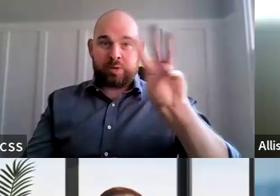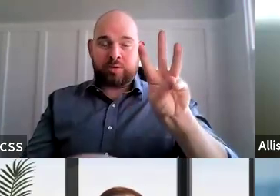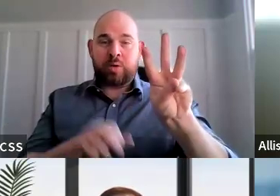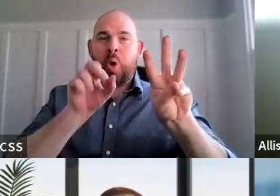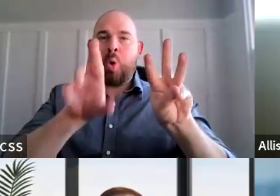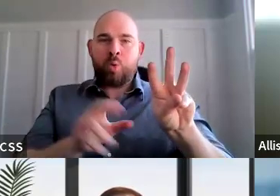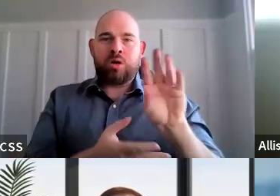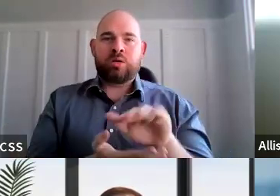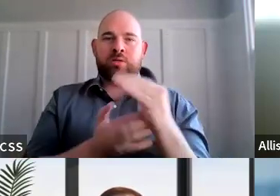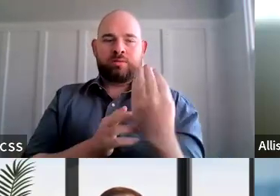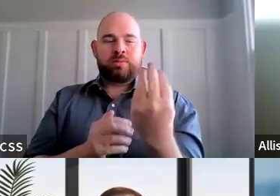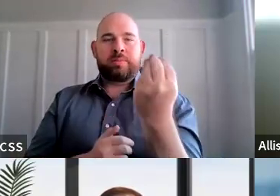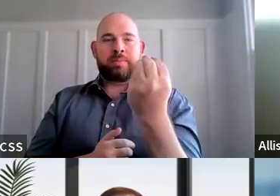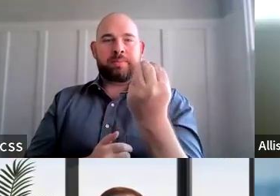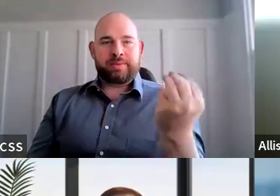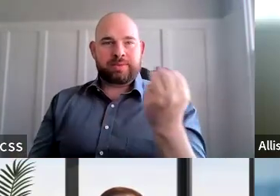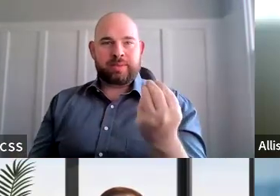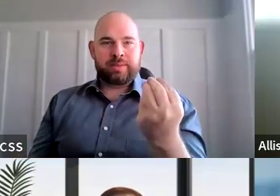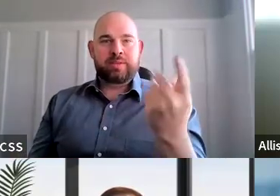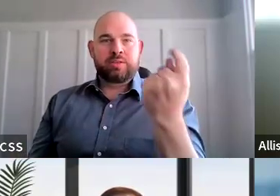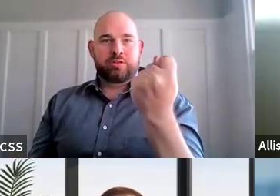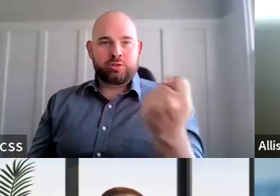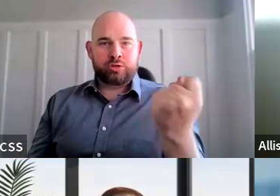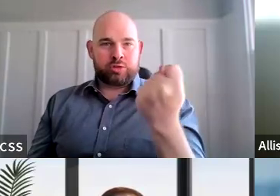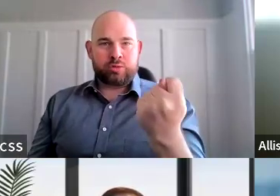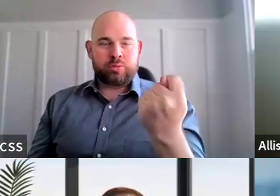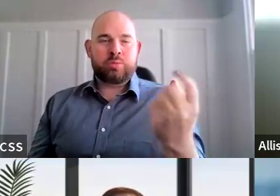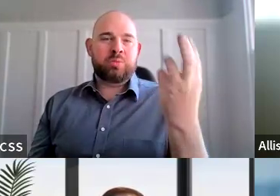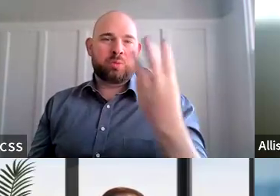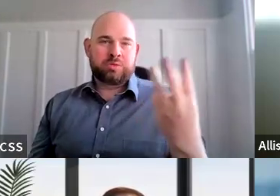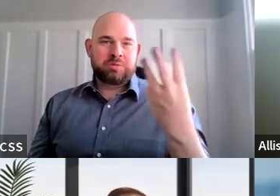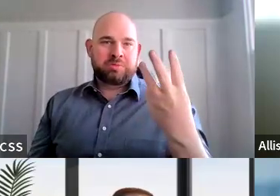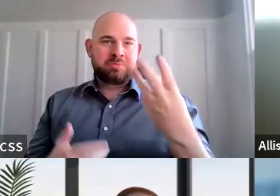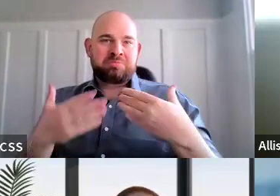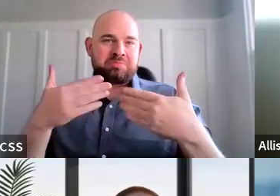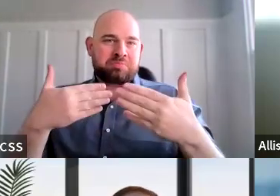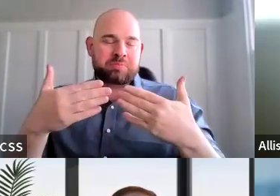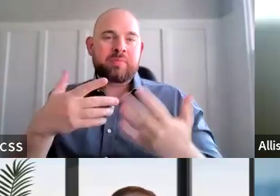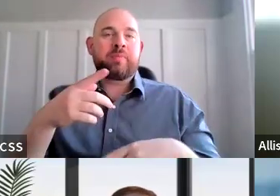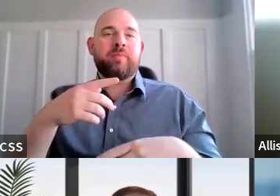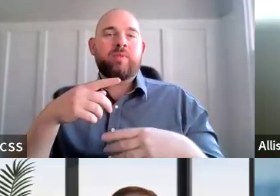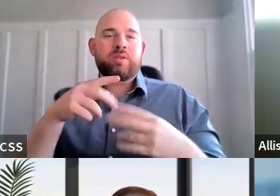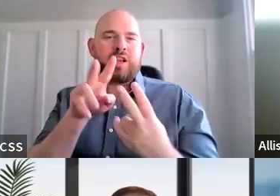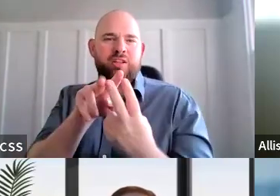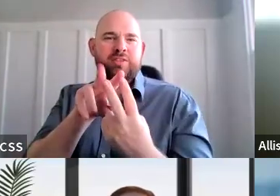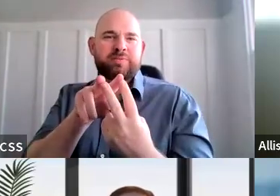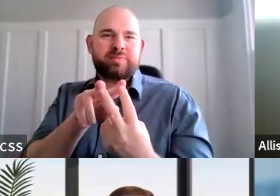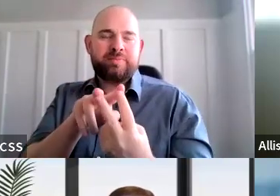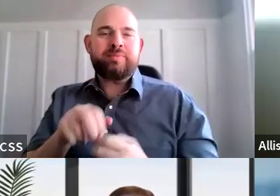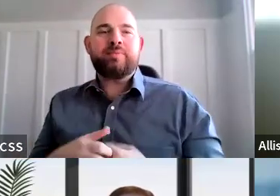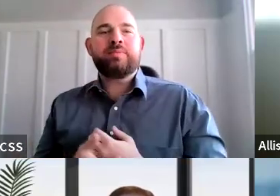So you can have your palm facing the person you're talking to or your